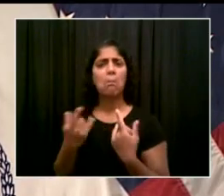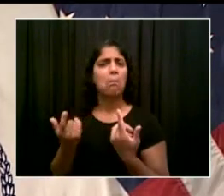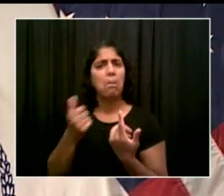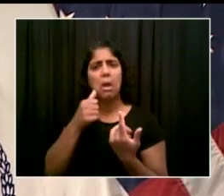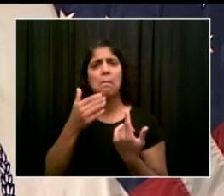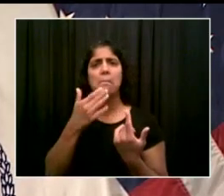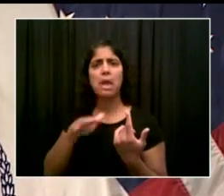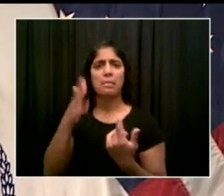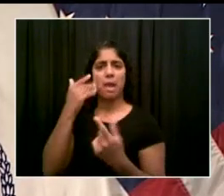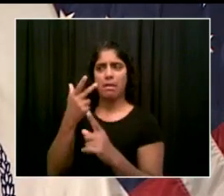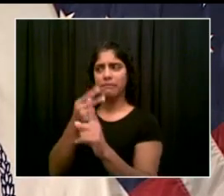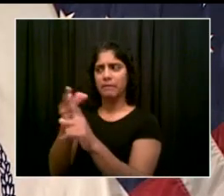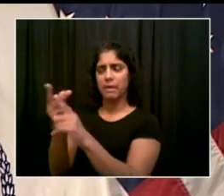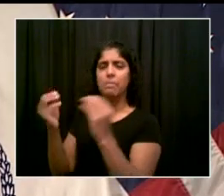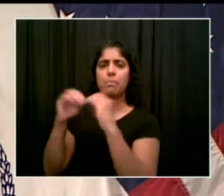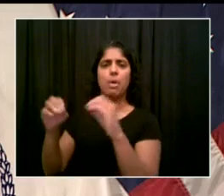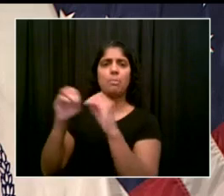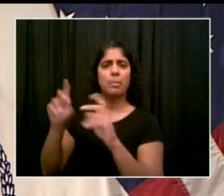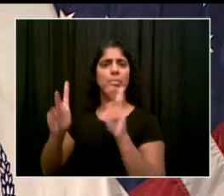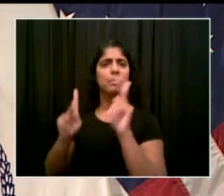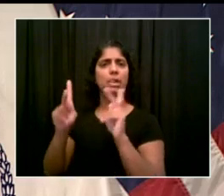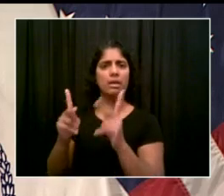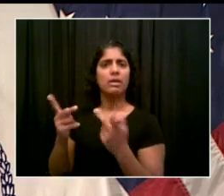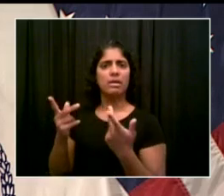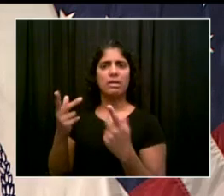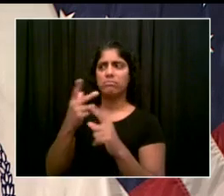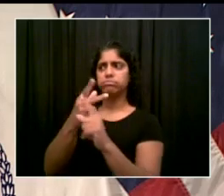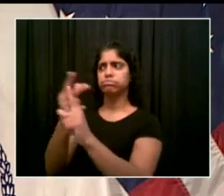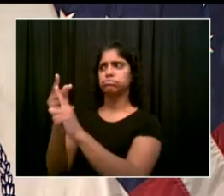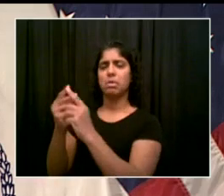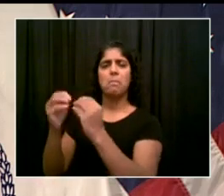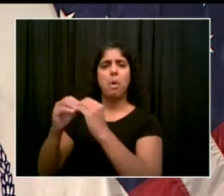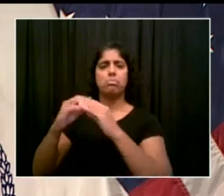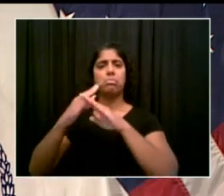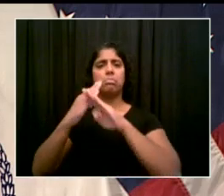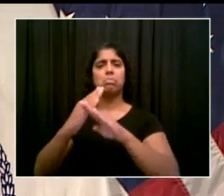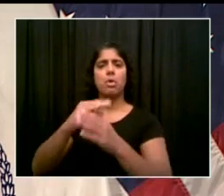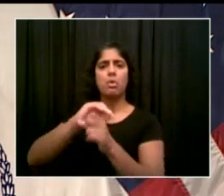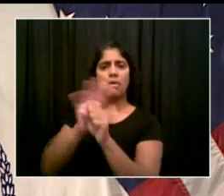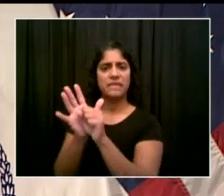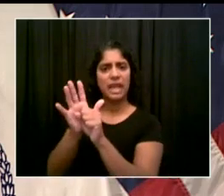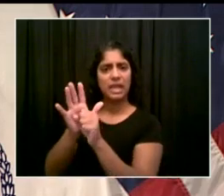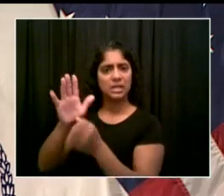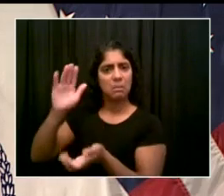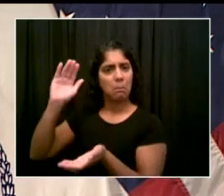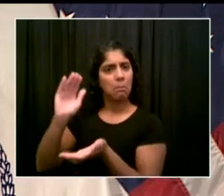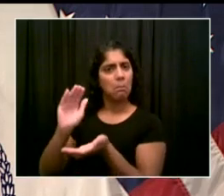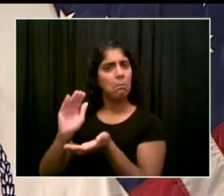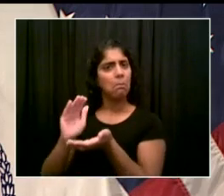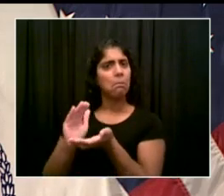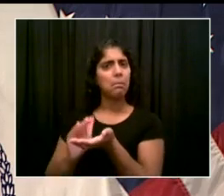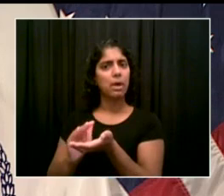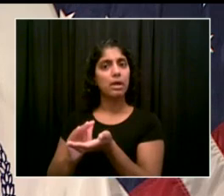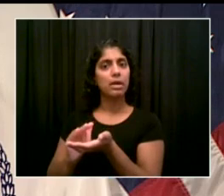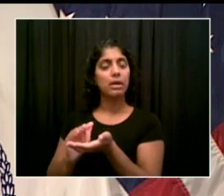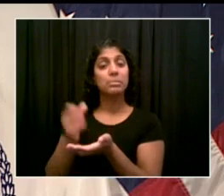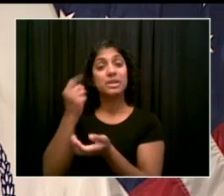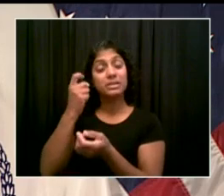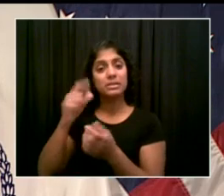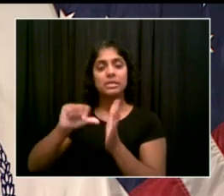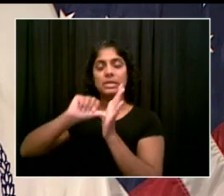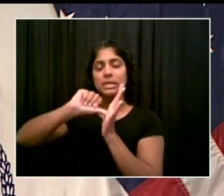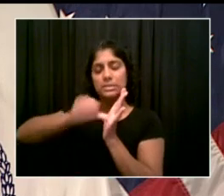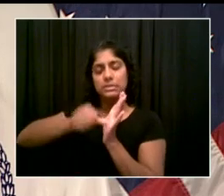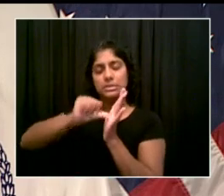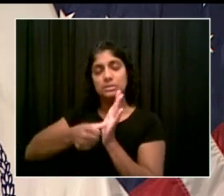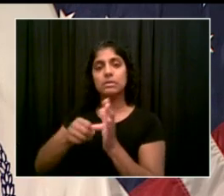shooter and the vaccine is like a cannon. The vaccine is what actually wins. The vaccine is what actually stops the Delta variant.